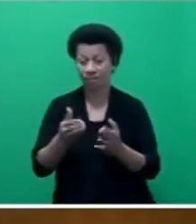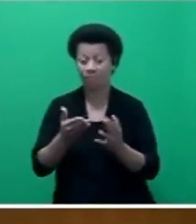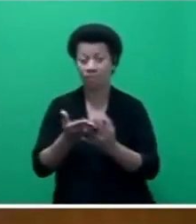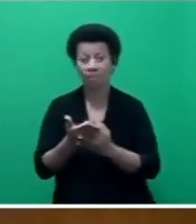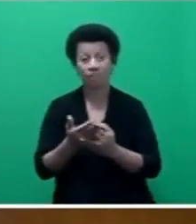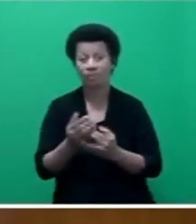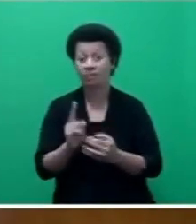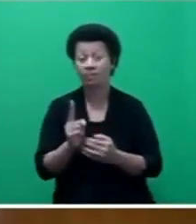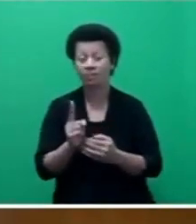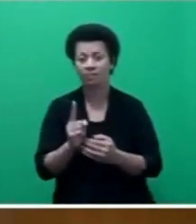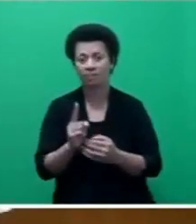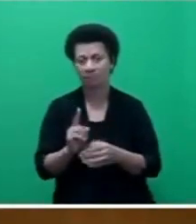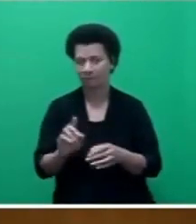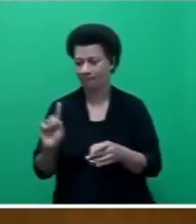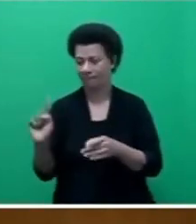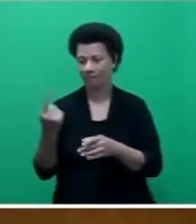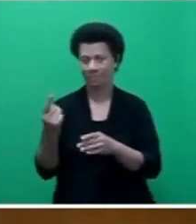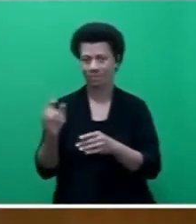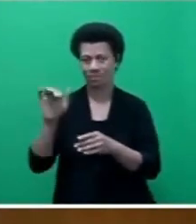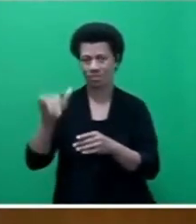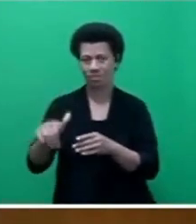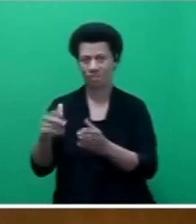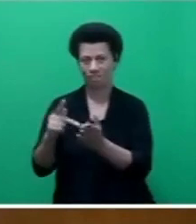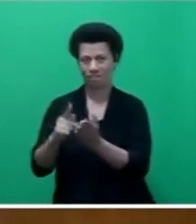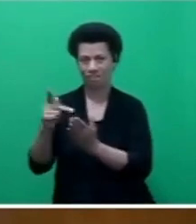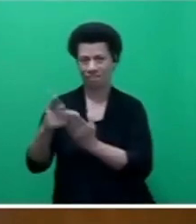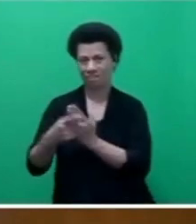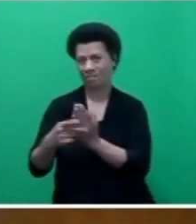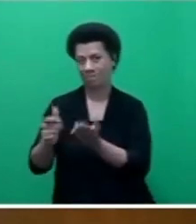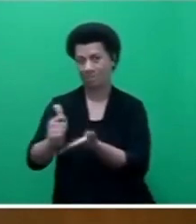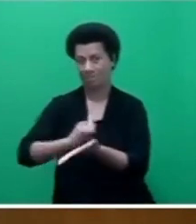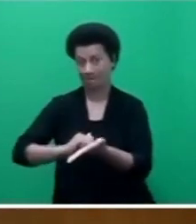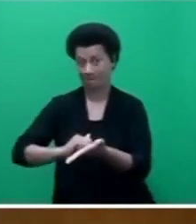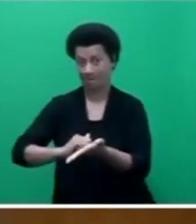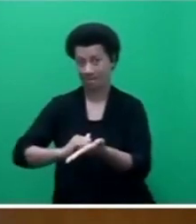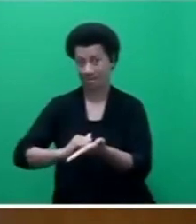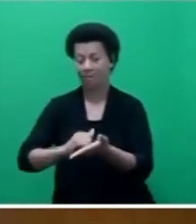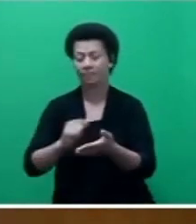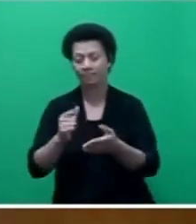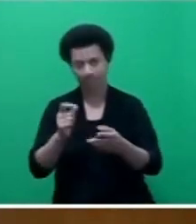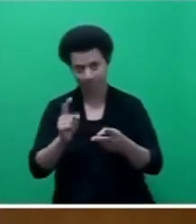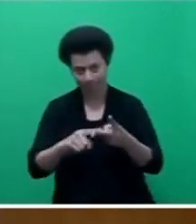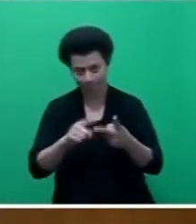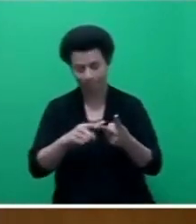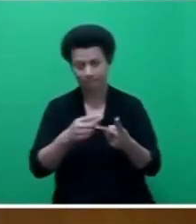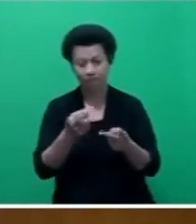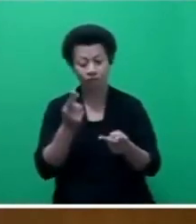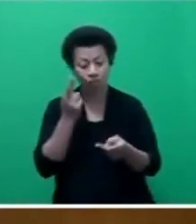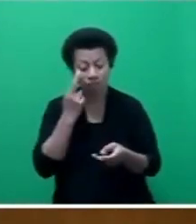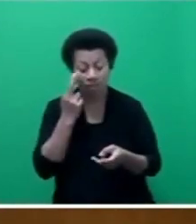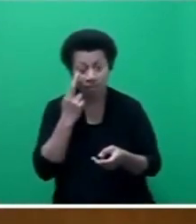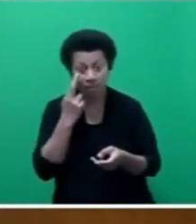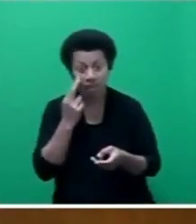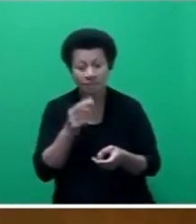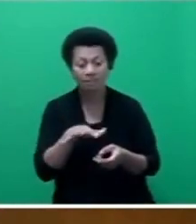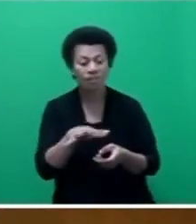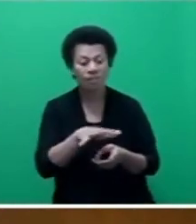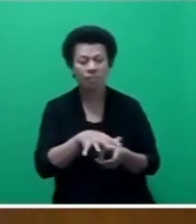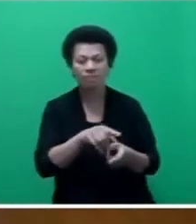home purchase program, but to also regularize informal tenants that reside on certain